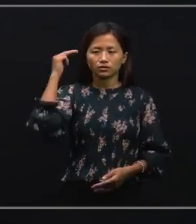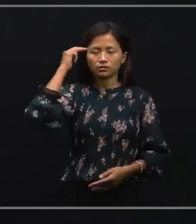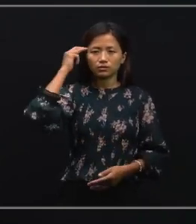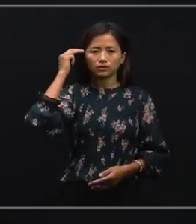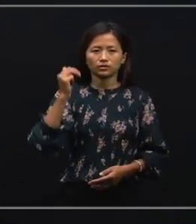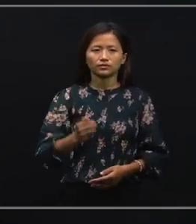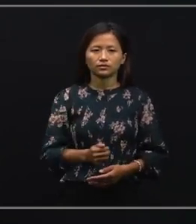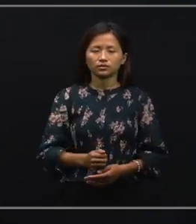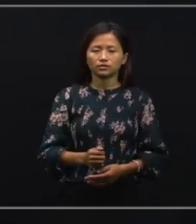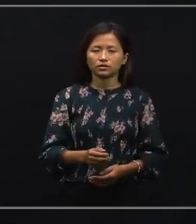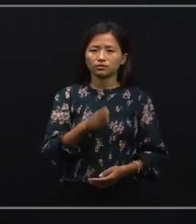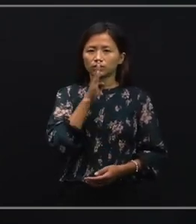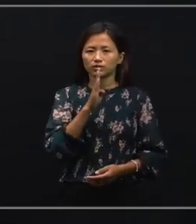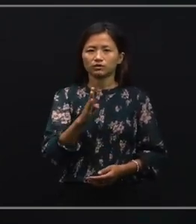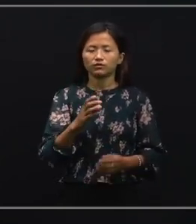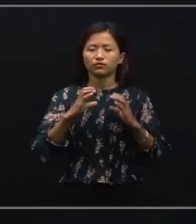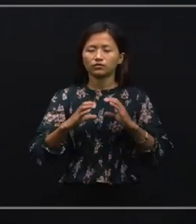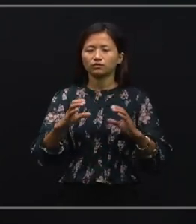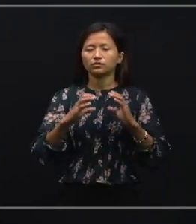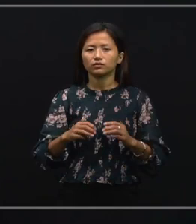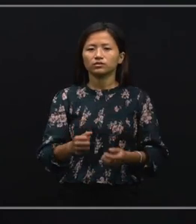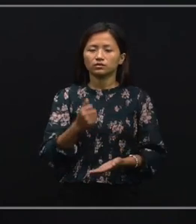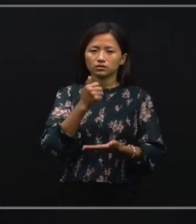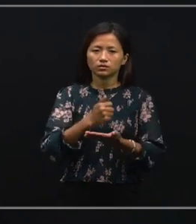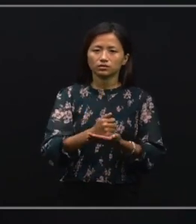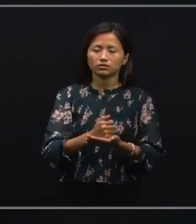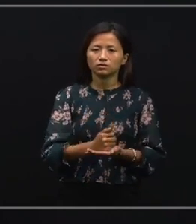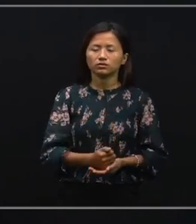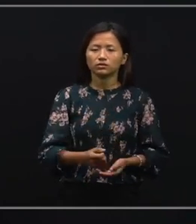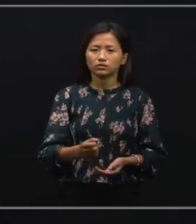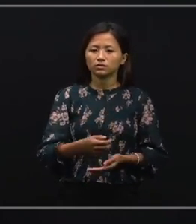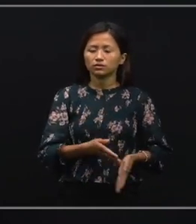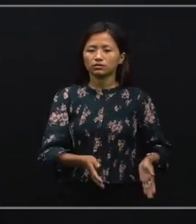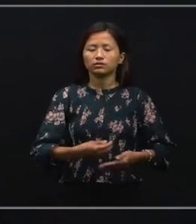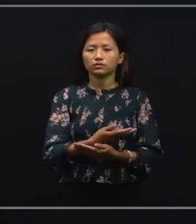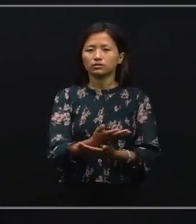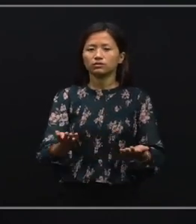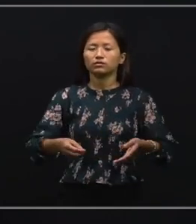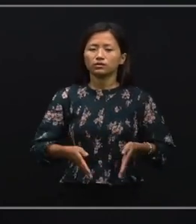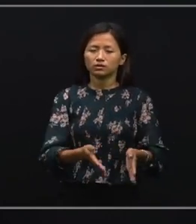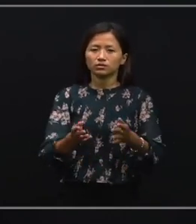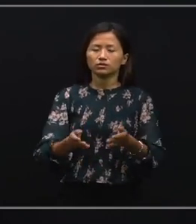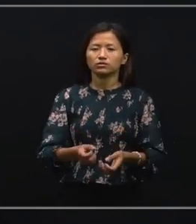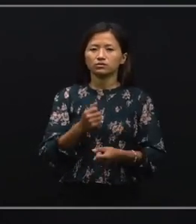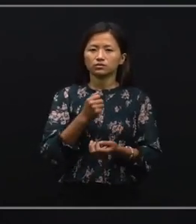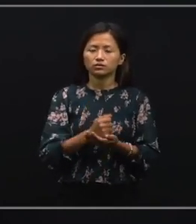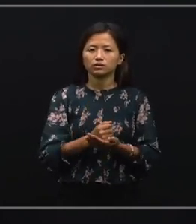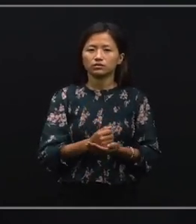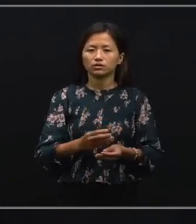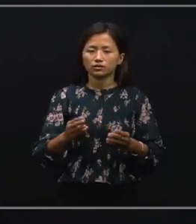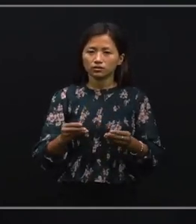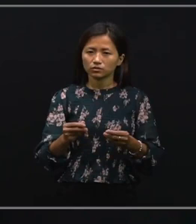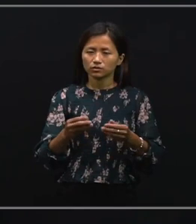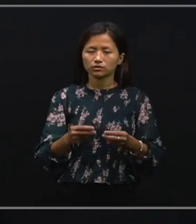okay? That you have to be careful with your decision and the way you treat your juniors and the younger ones, because